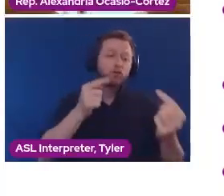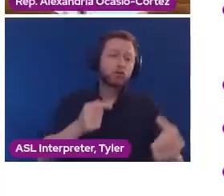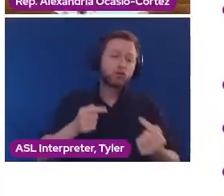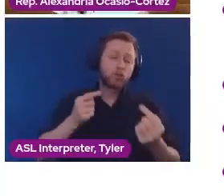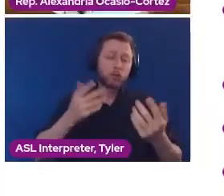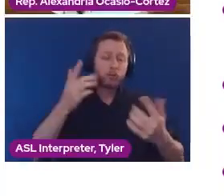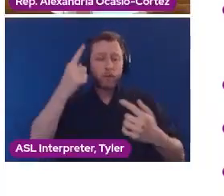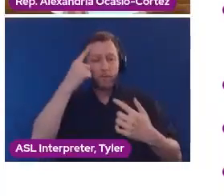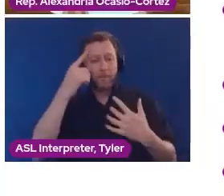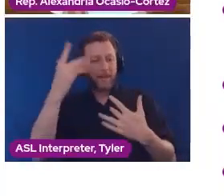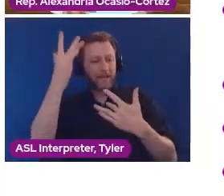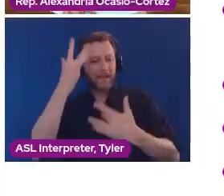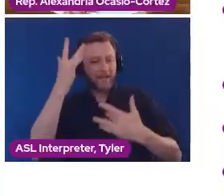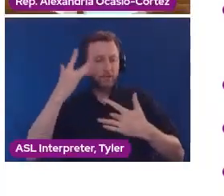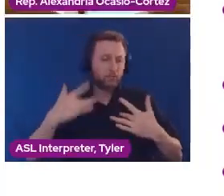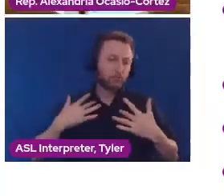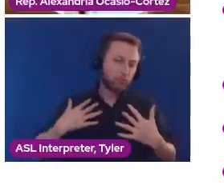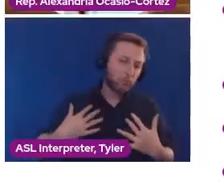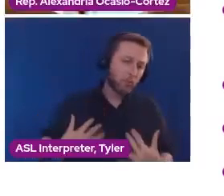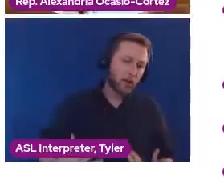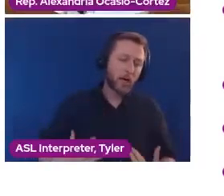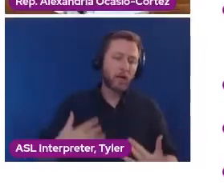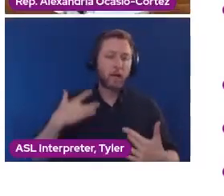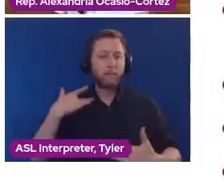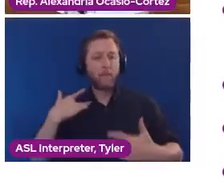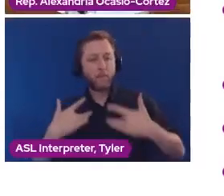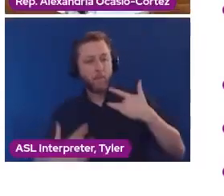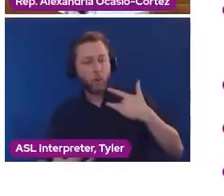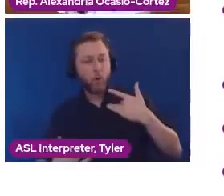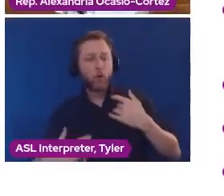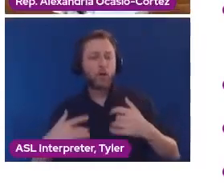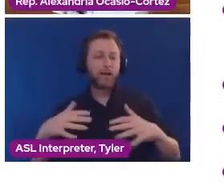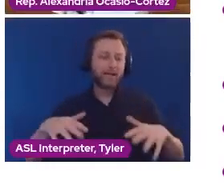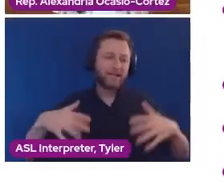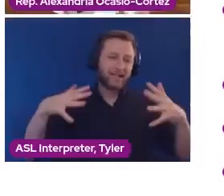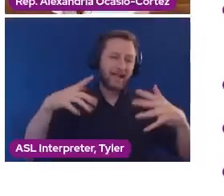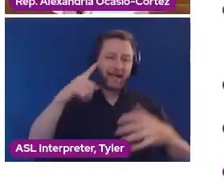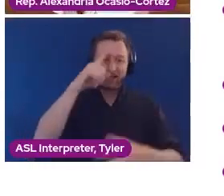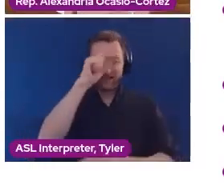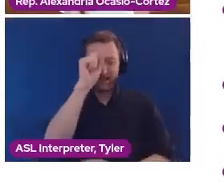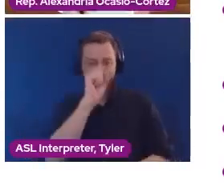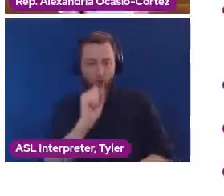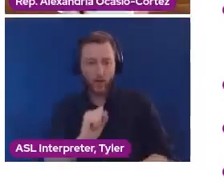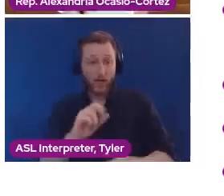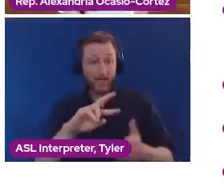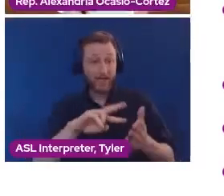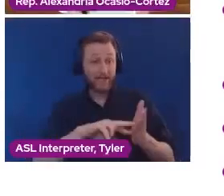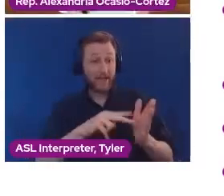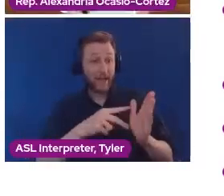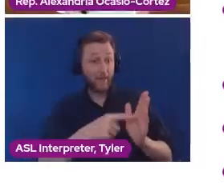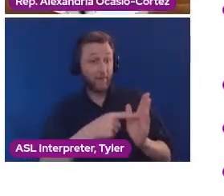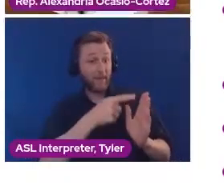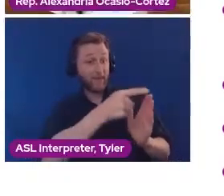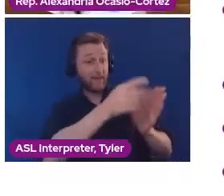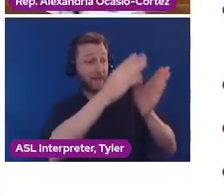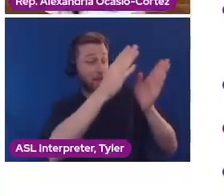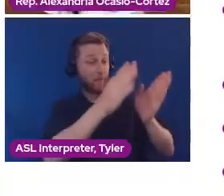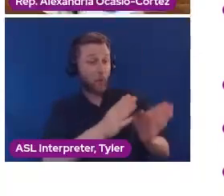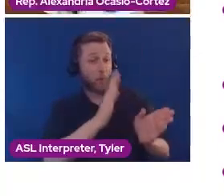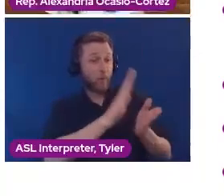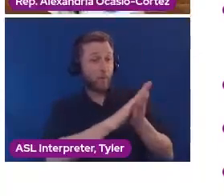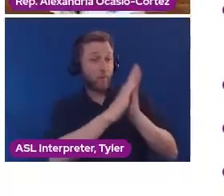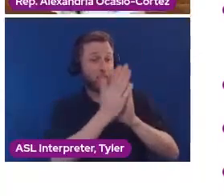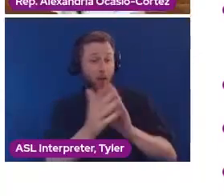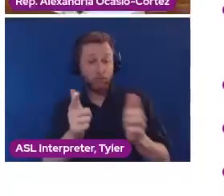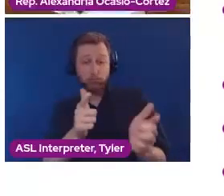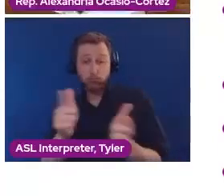or anxiety or schizophrenia, it does not mean that you are going to be or become a